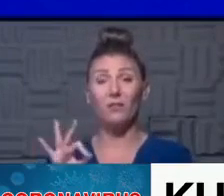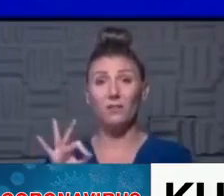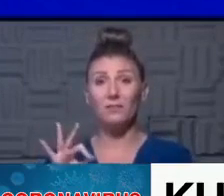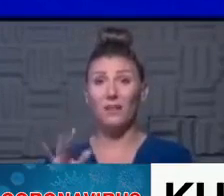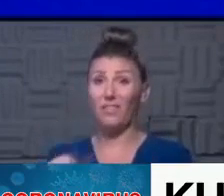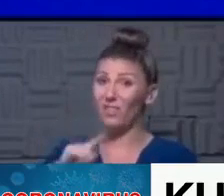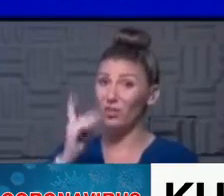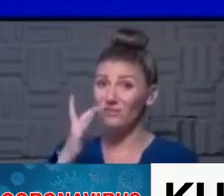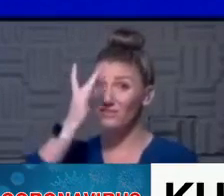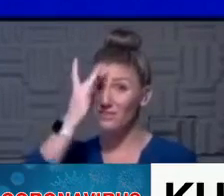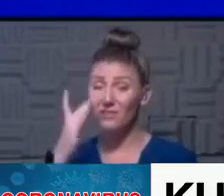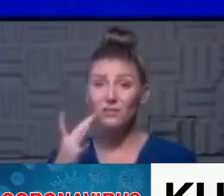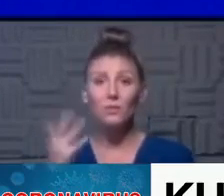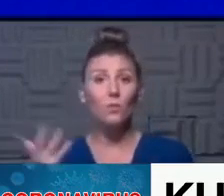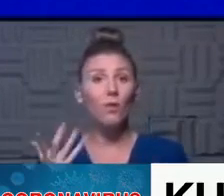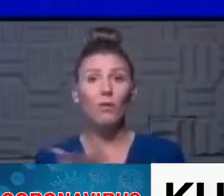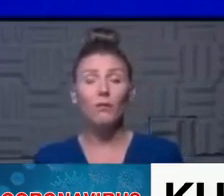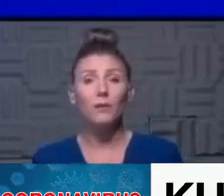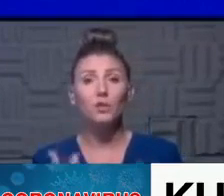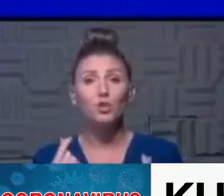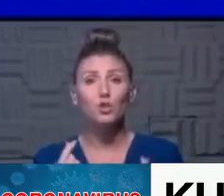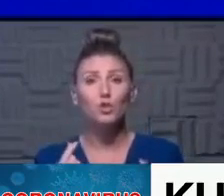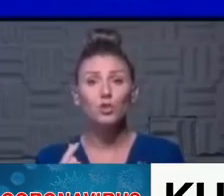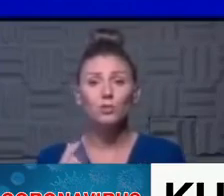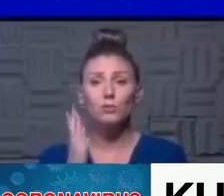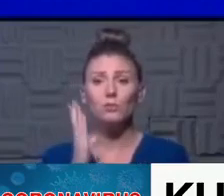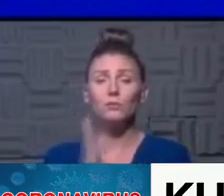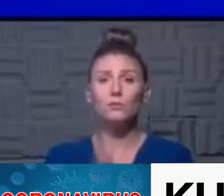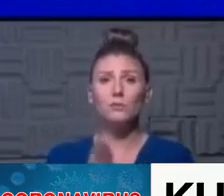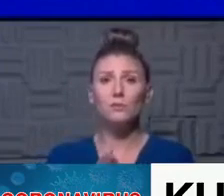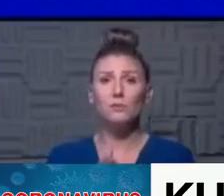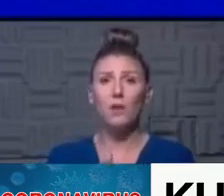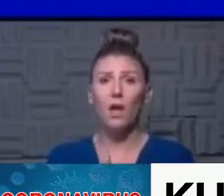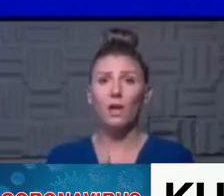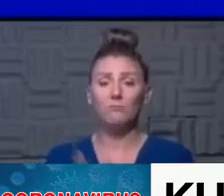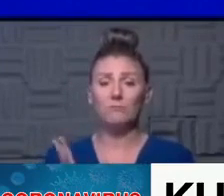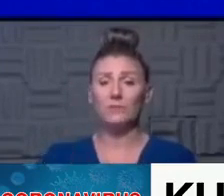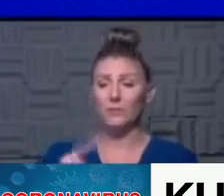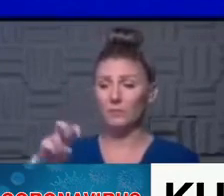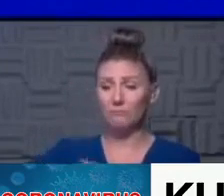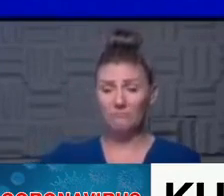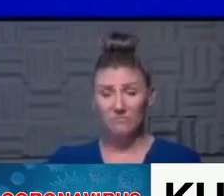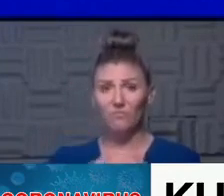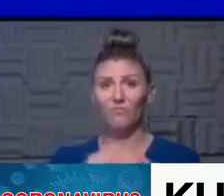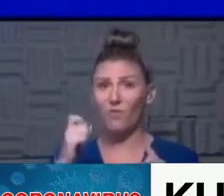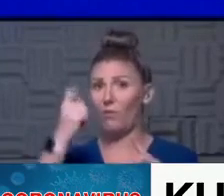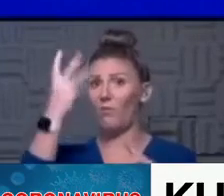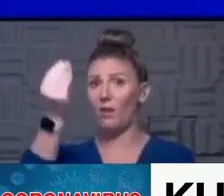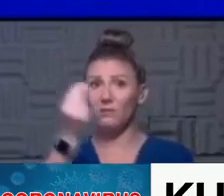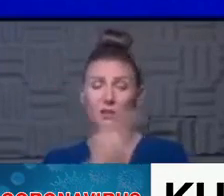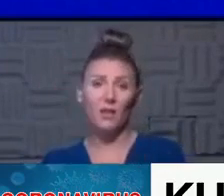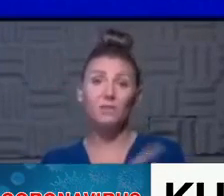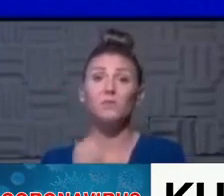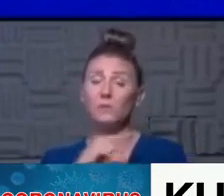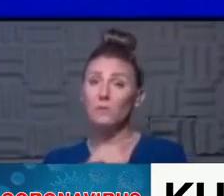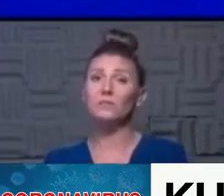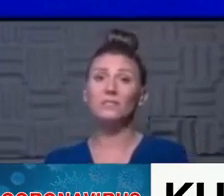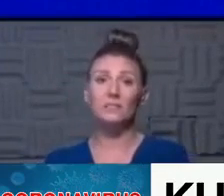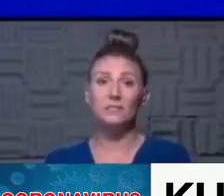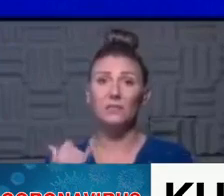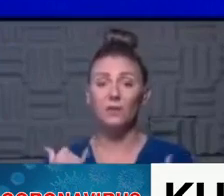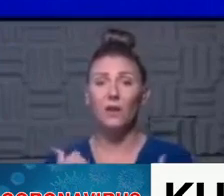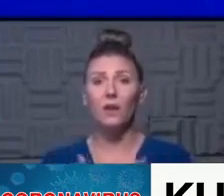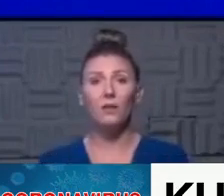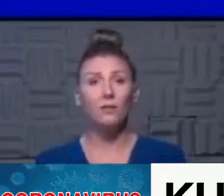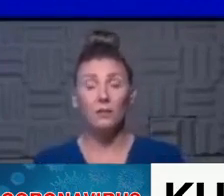So what are the things you can do? We can stop taking transfers from outside hospitals, which we've had to slow that down. I think